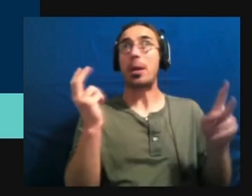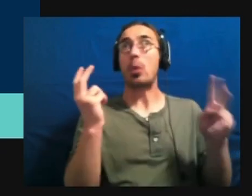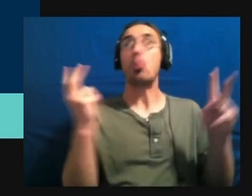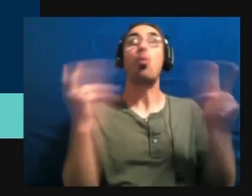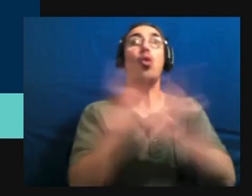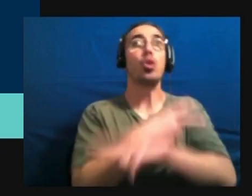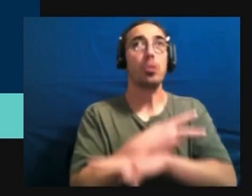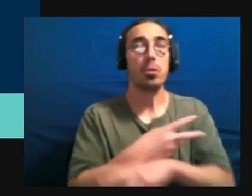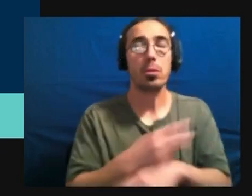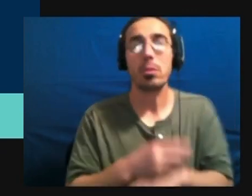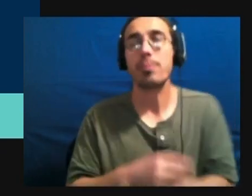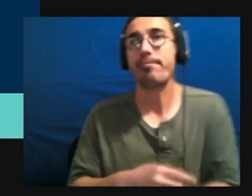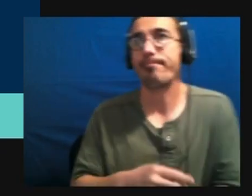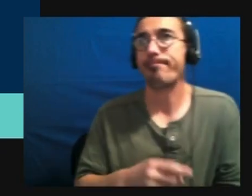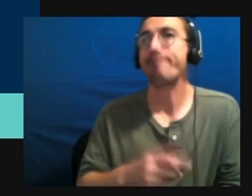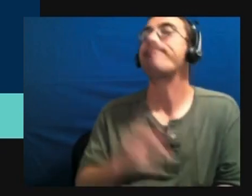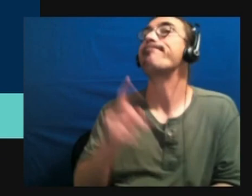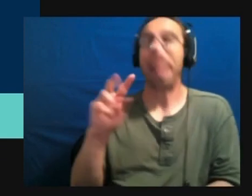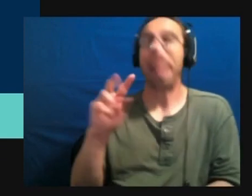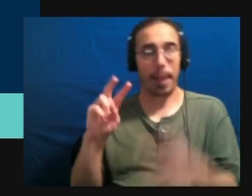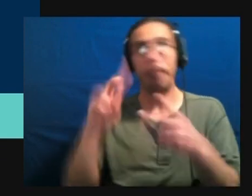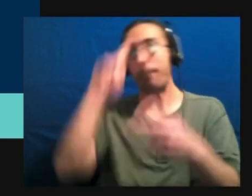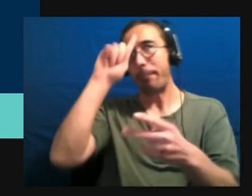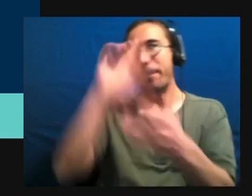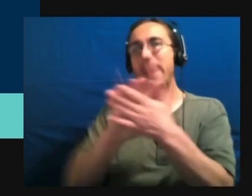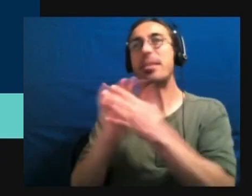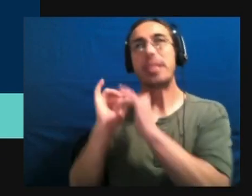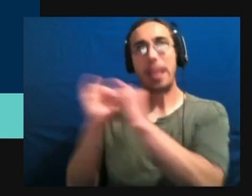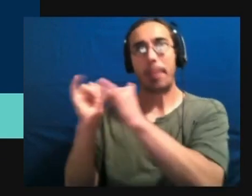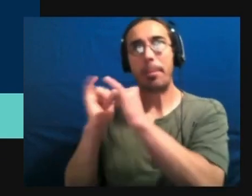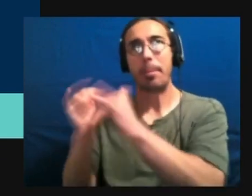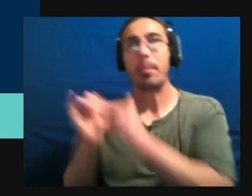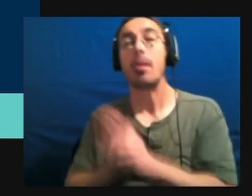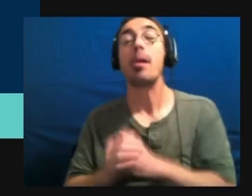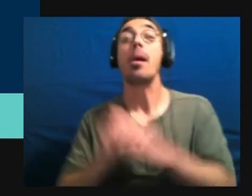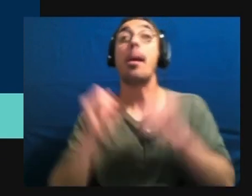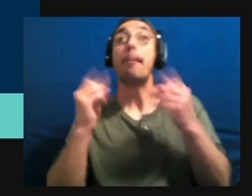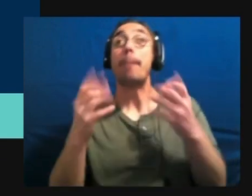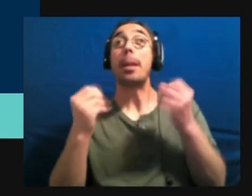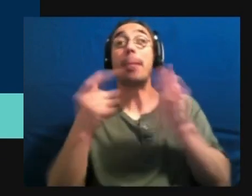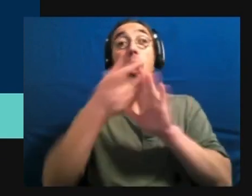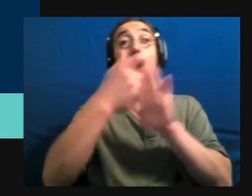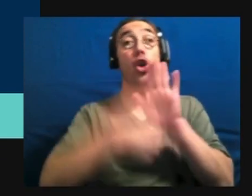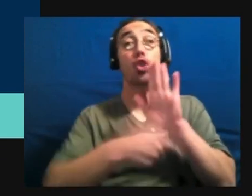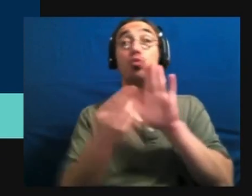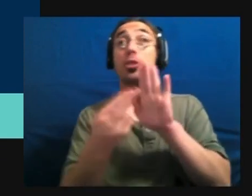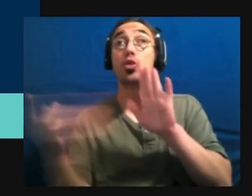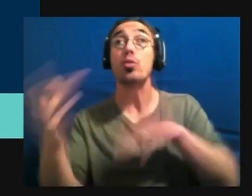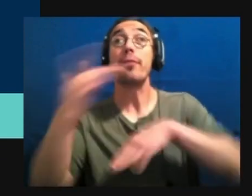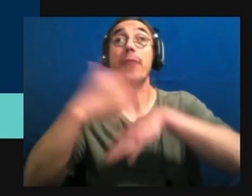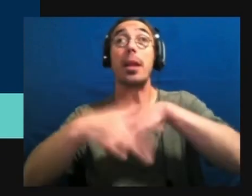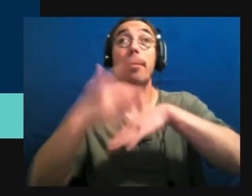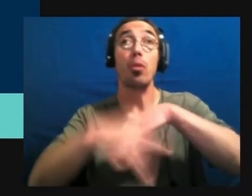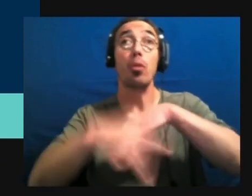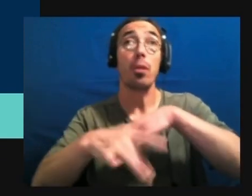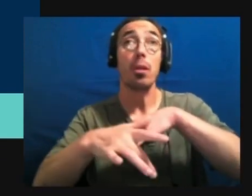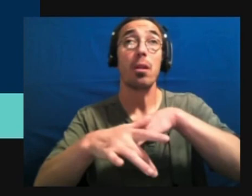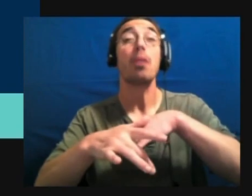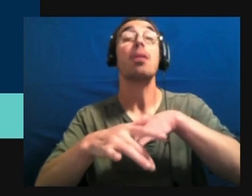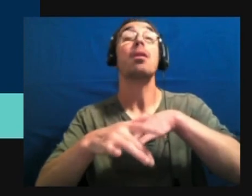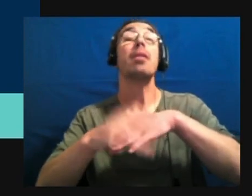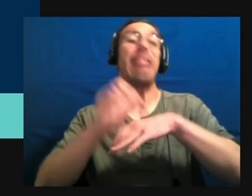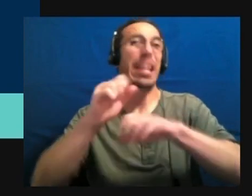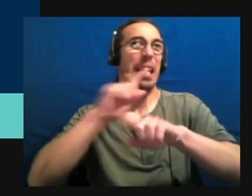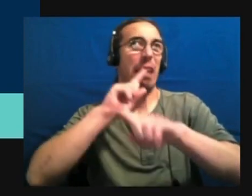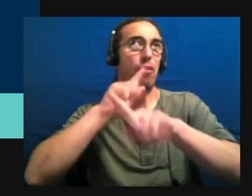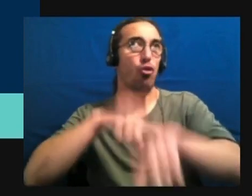I second all of that. There are a lot of articles and resources that question and some of the other ones